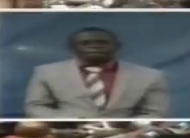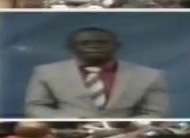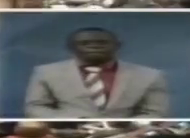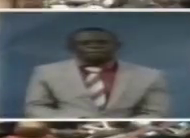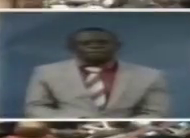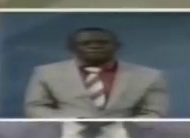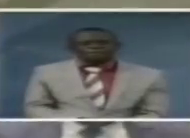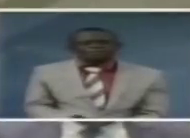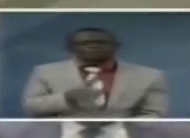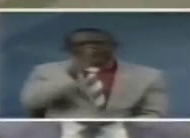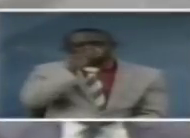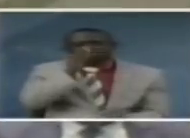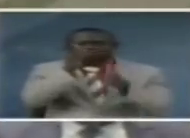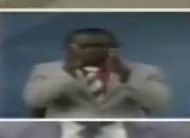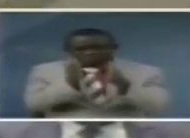Let's have some order.